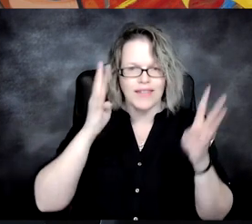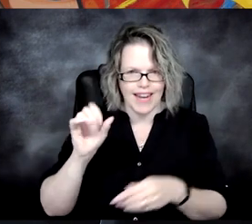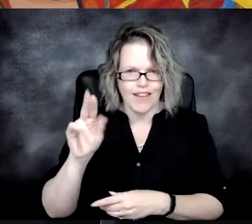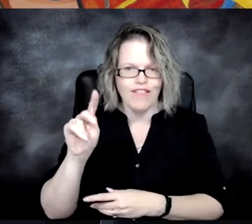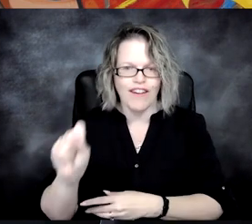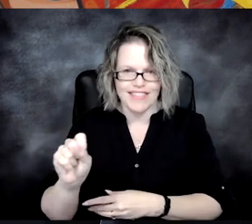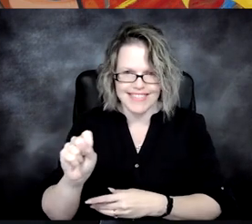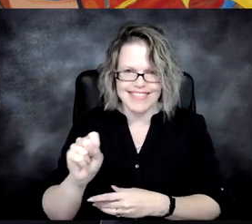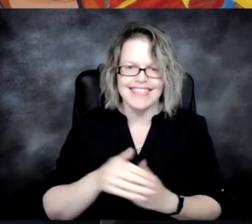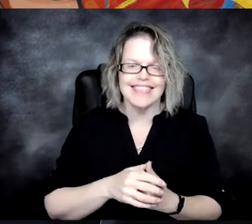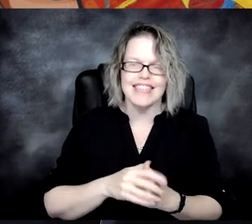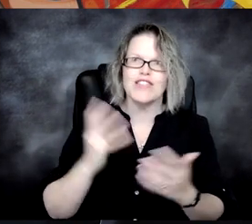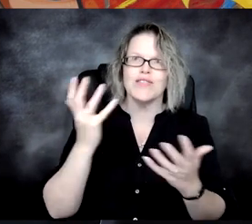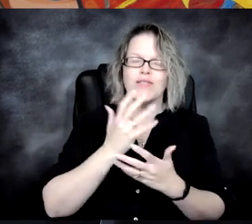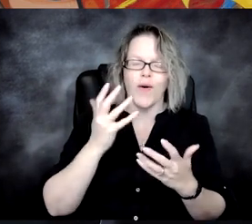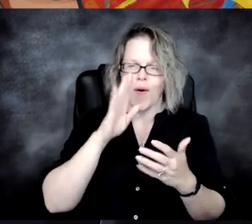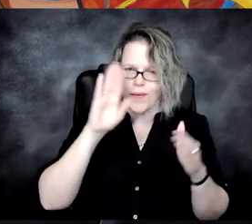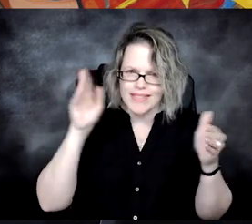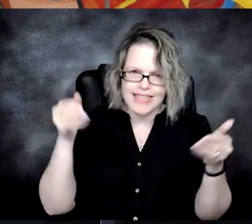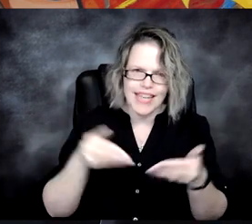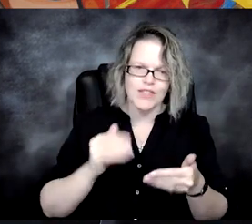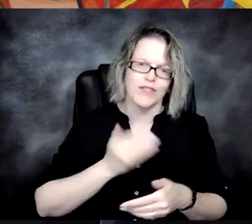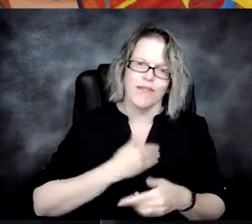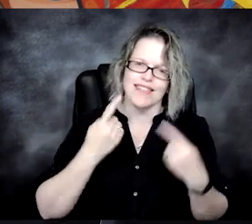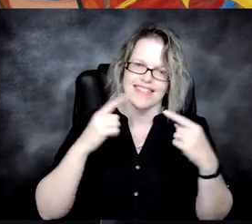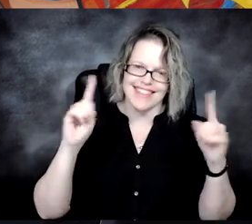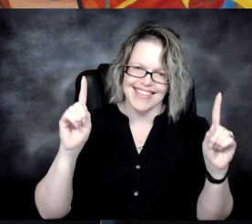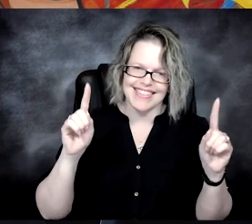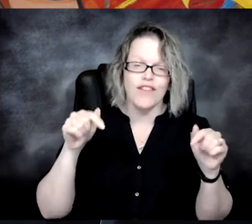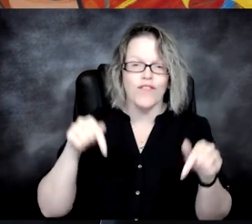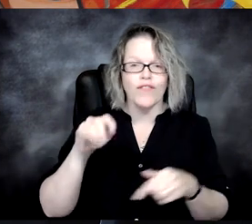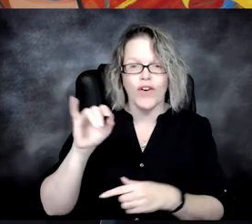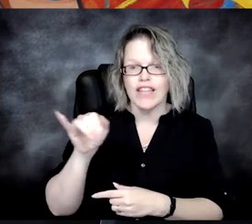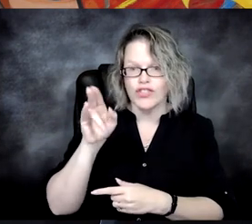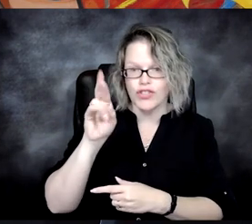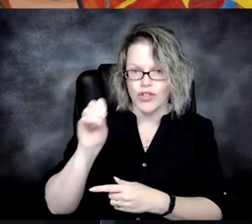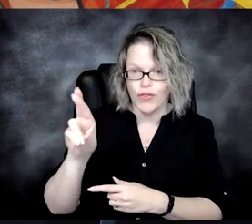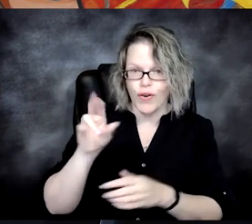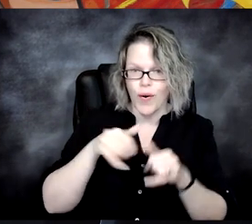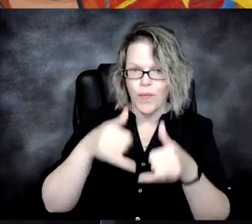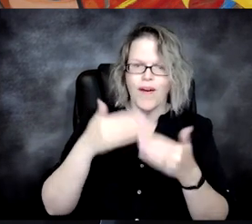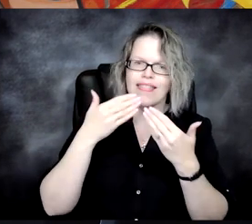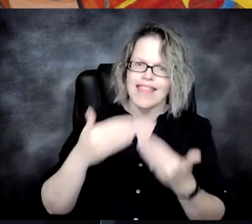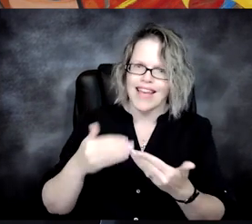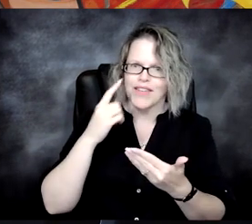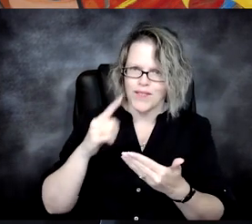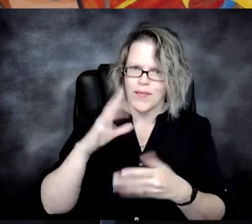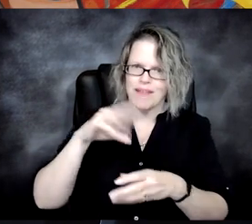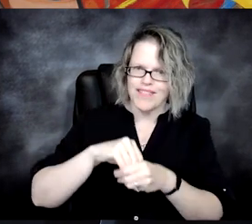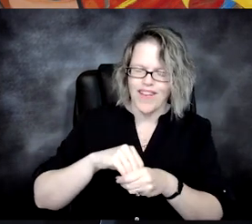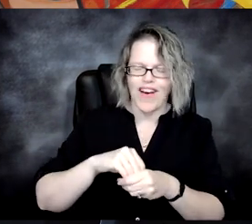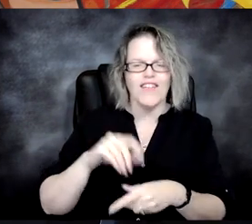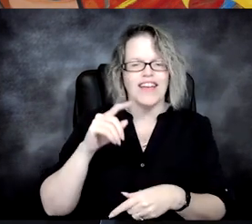its forms and expressions. It is so central to our success. So to our Jurors Awards, thank you for serving on this. To the 16 of